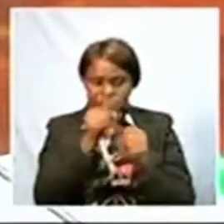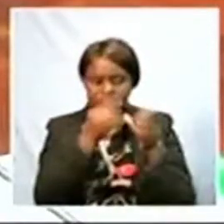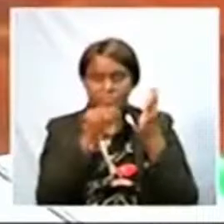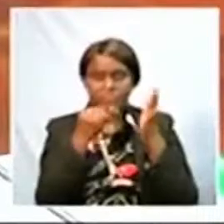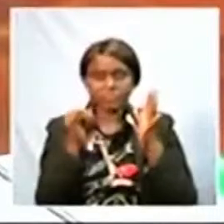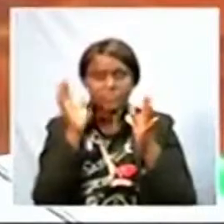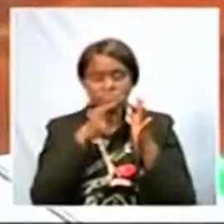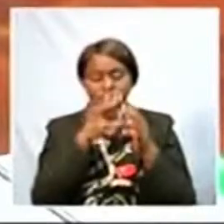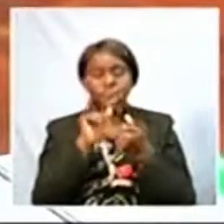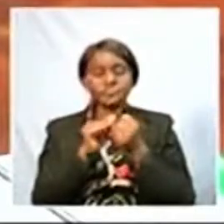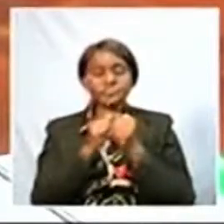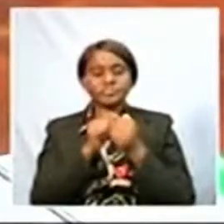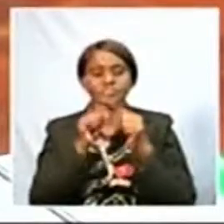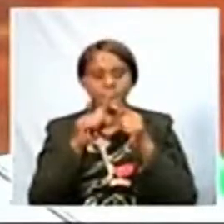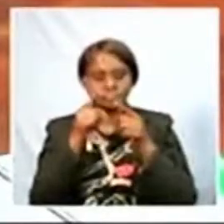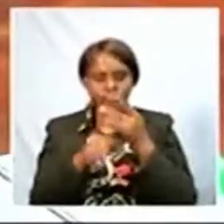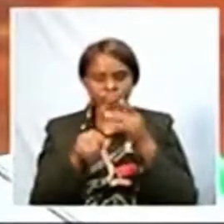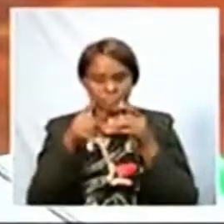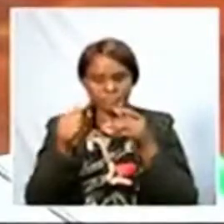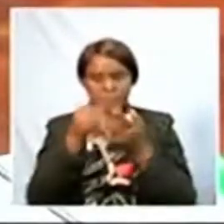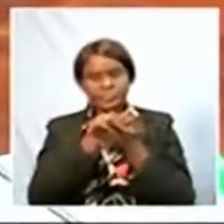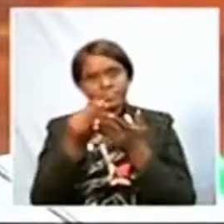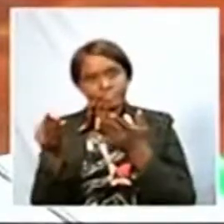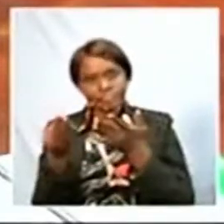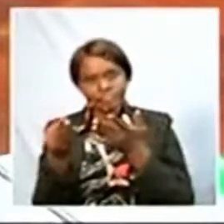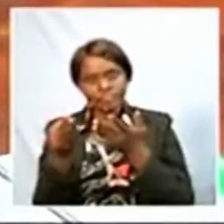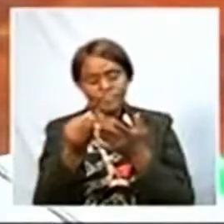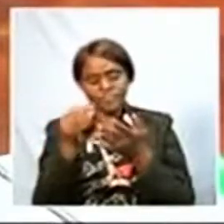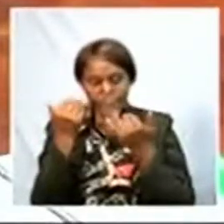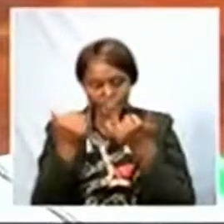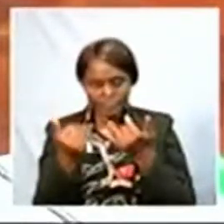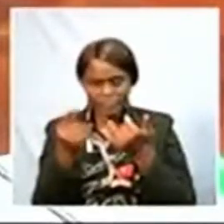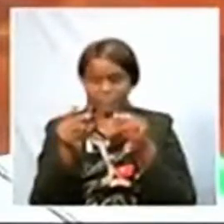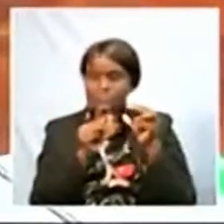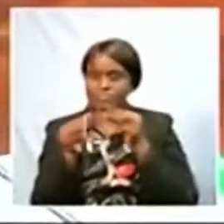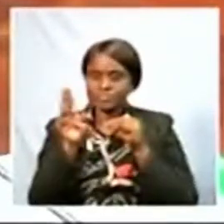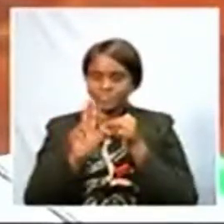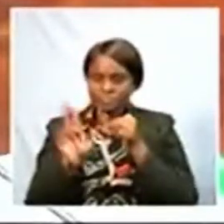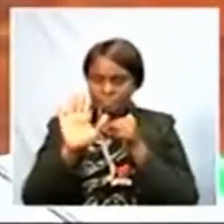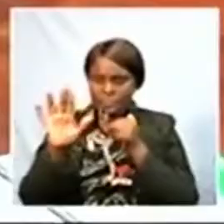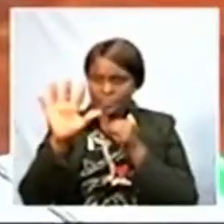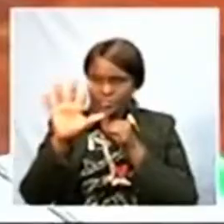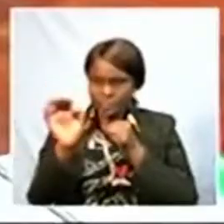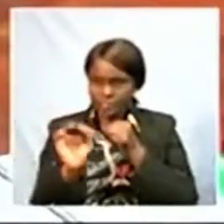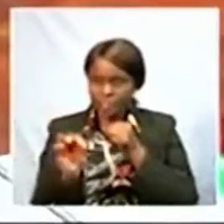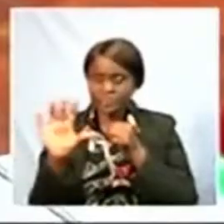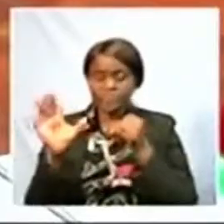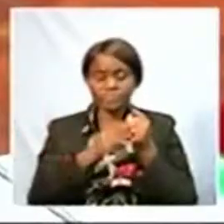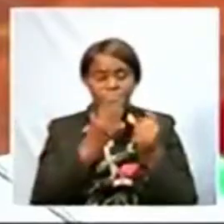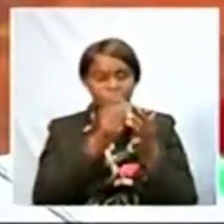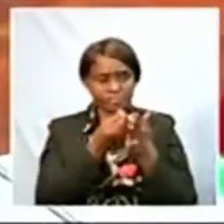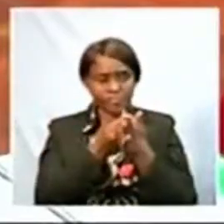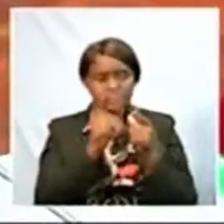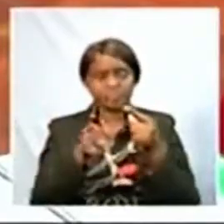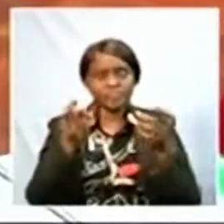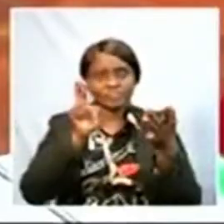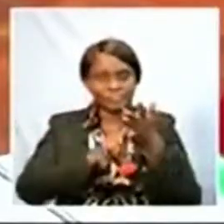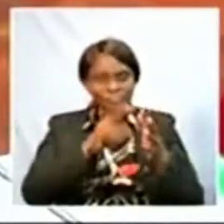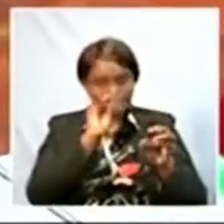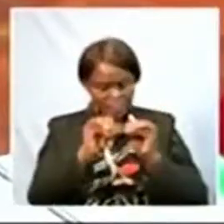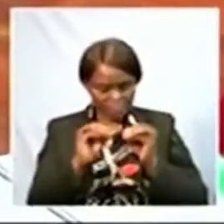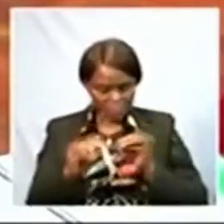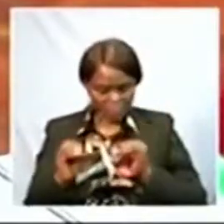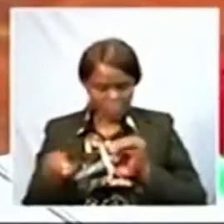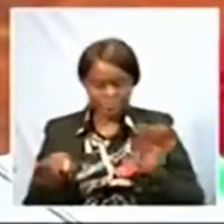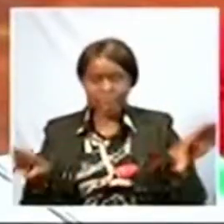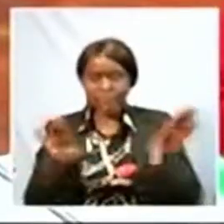identified defects. However, he failed. Therefore, management used the 5% retention to recast the floor, to